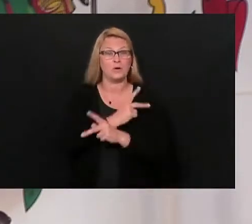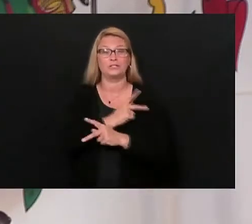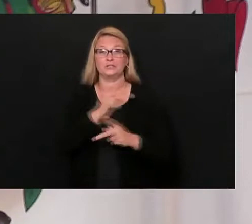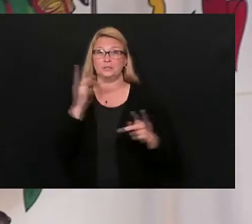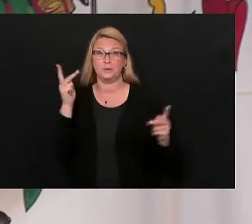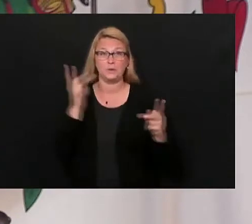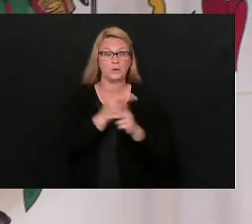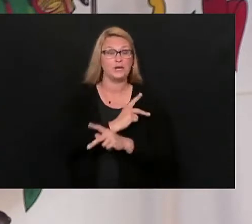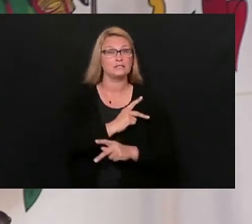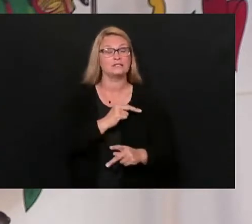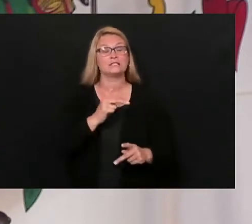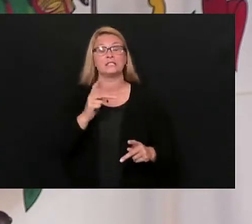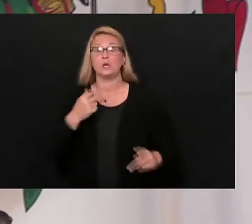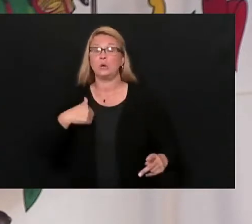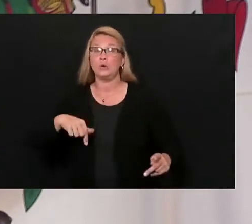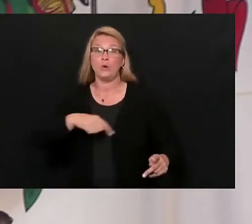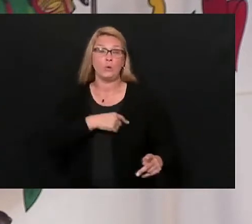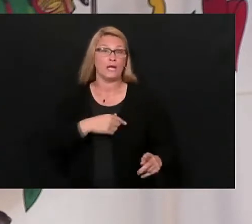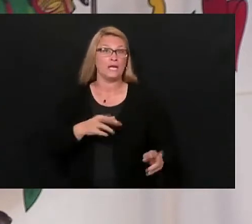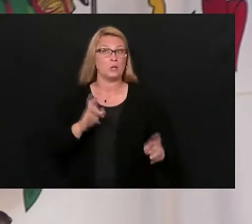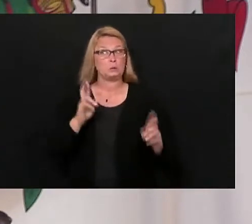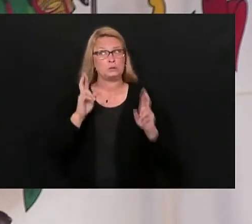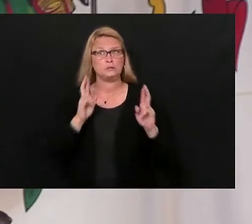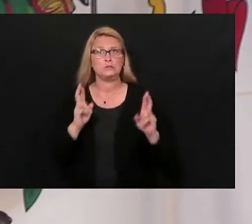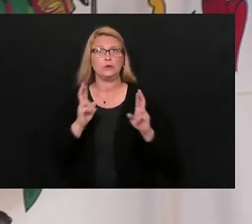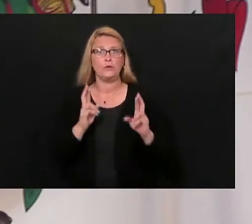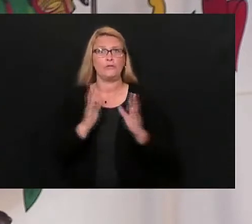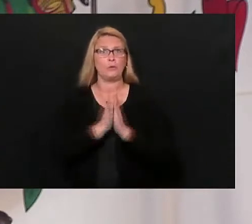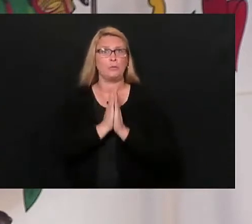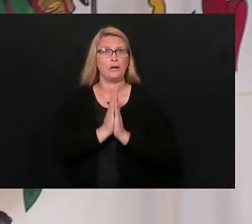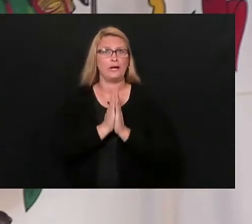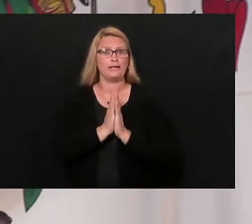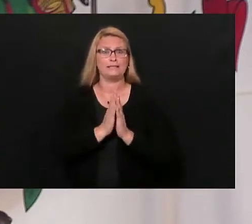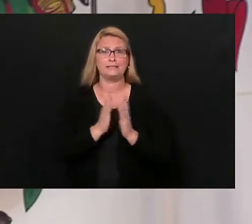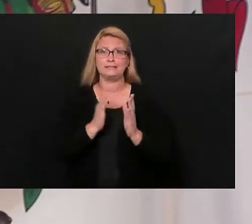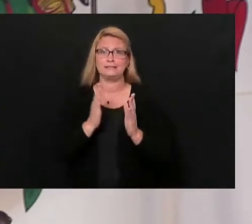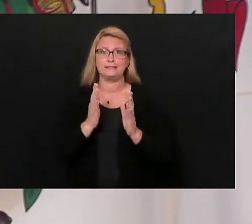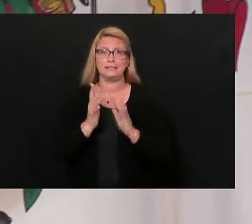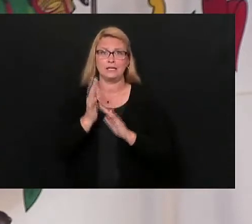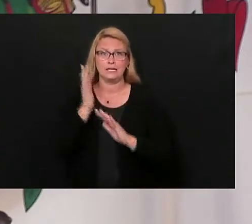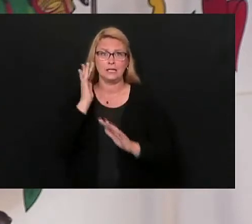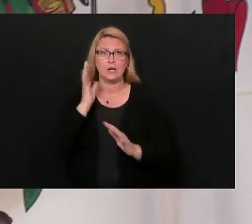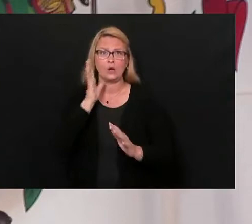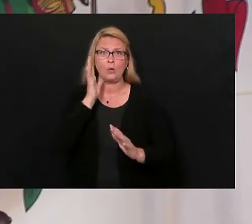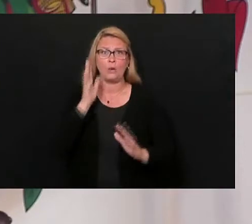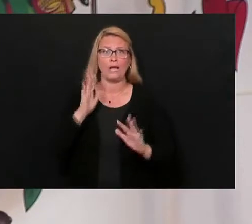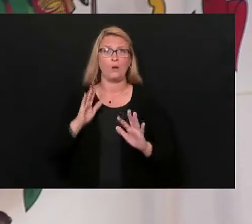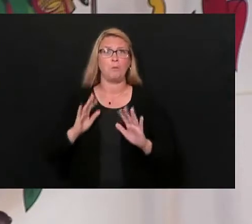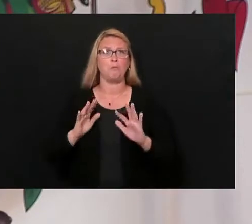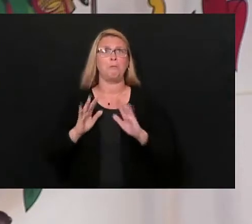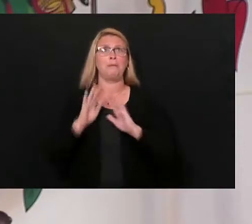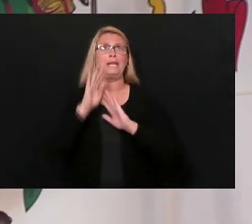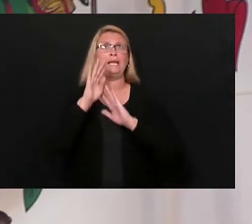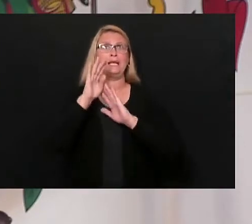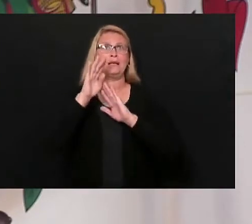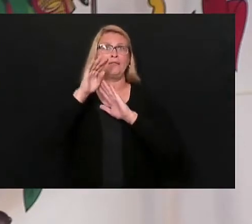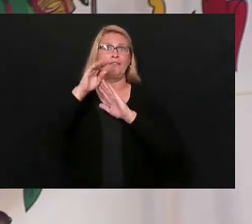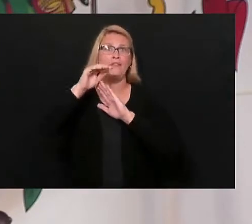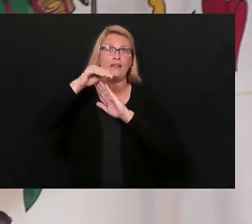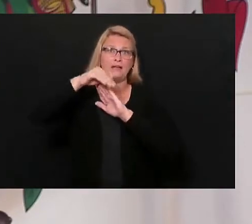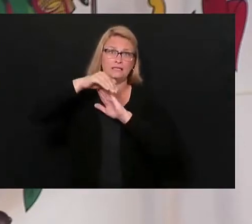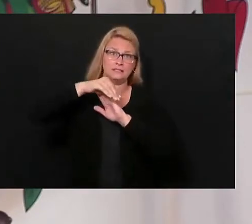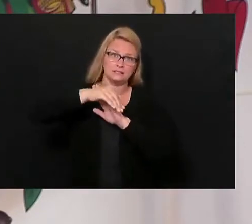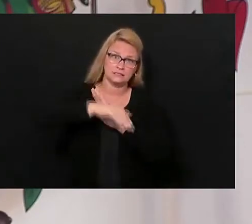We're all very, very hopeful that it will, as it's done in the past, it will peak, and